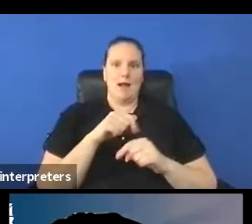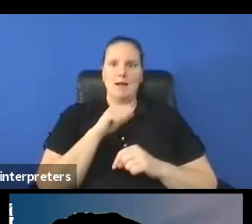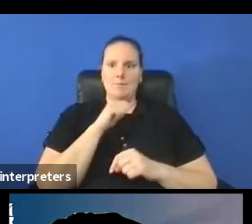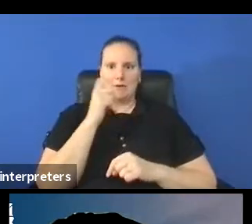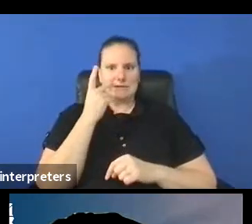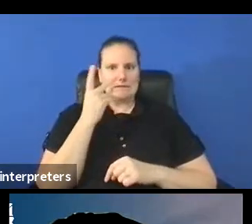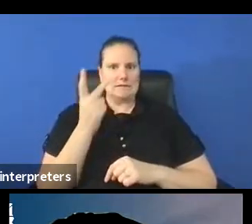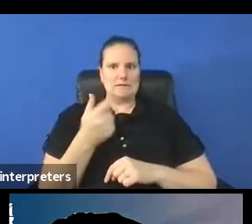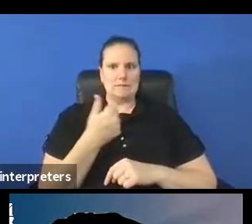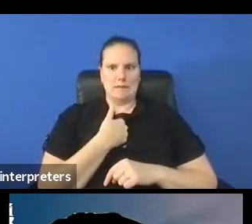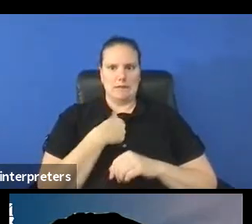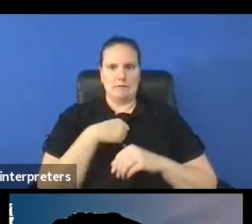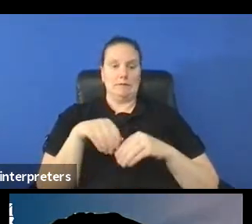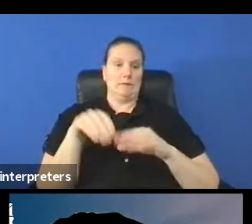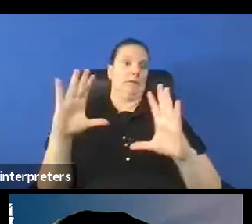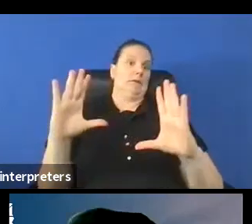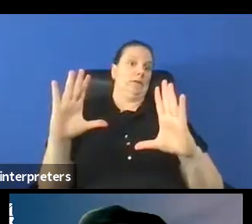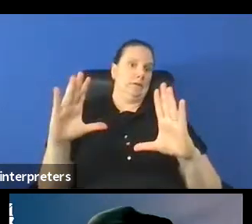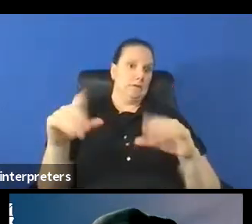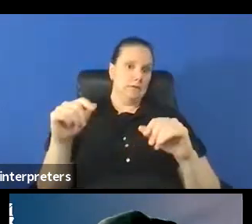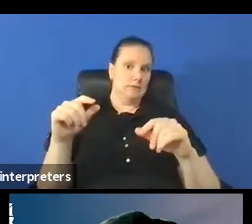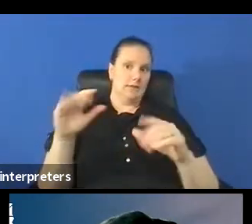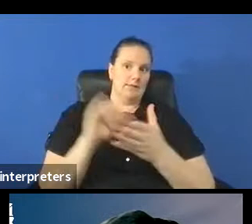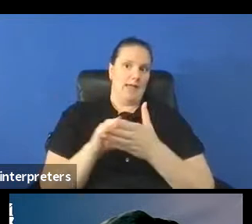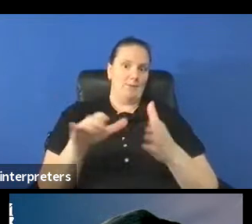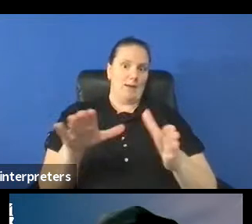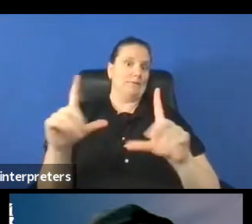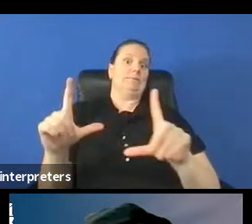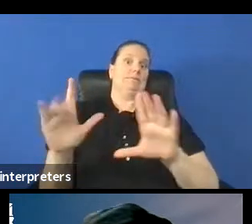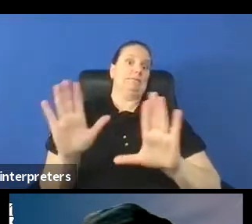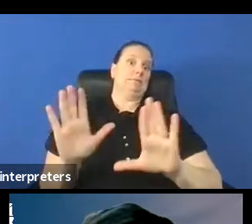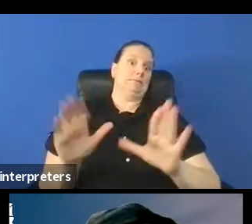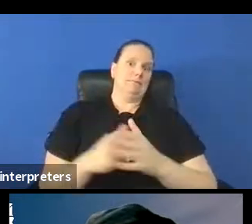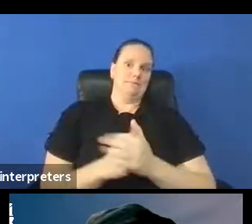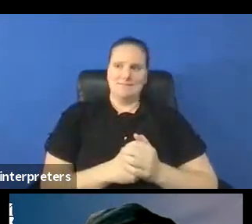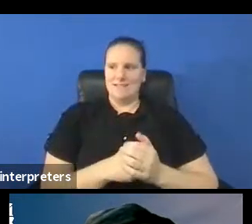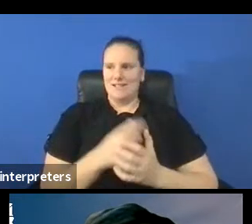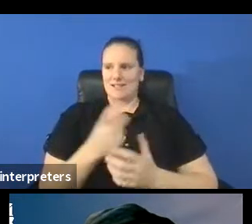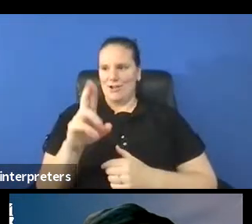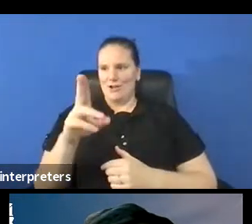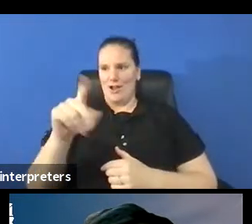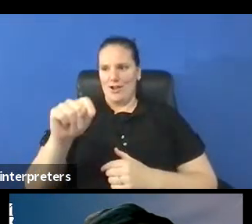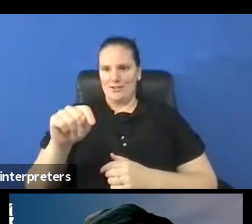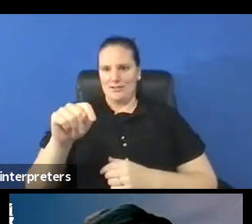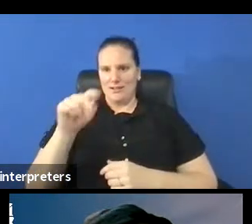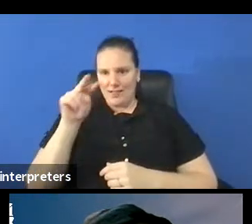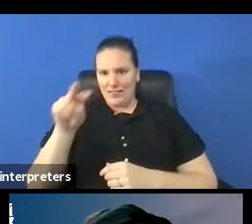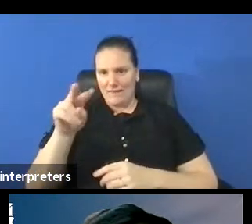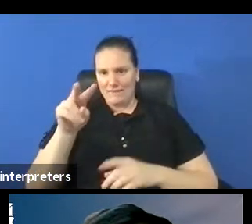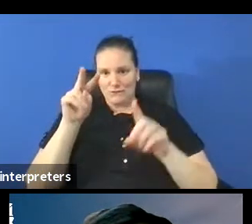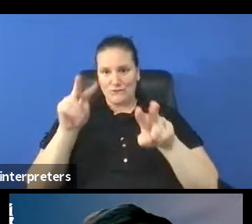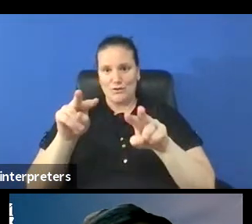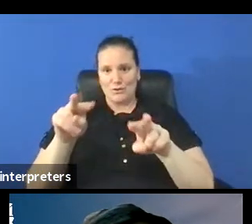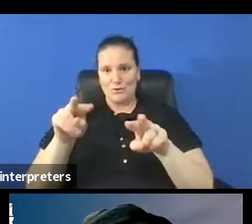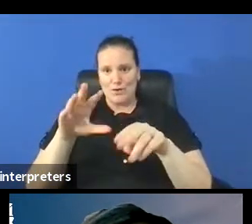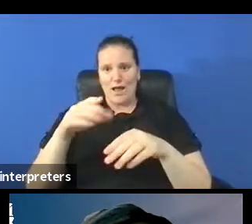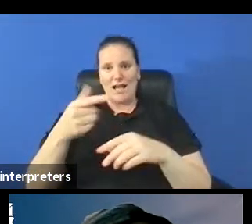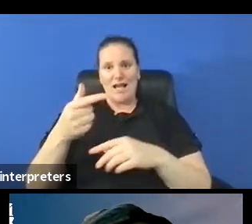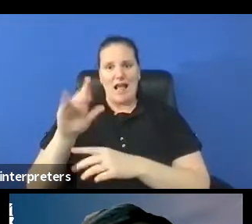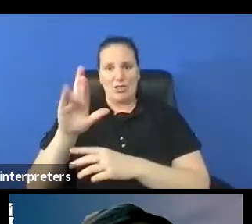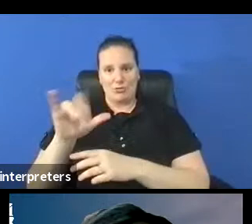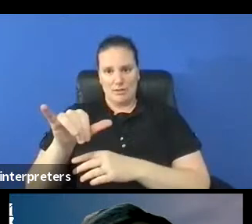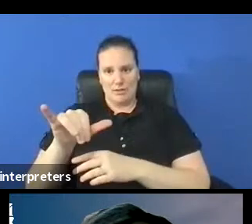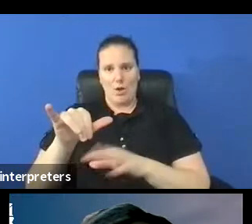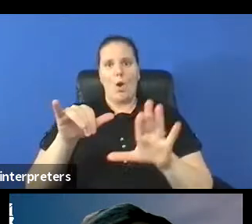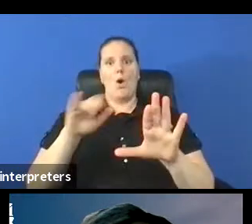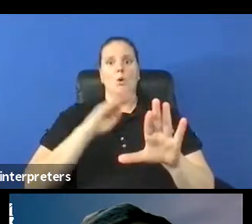see myself in this like kind of way. Dr. Hunt, so click on view and then go to gallery.